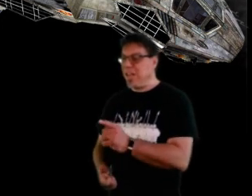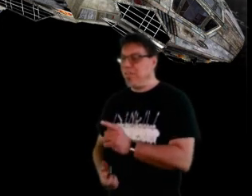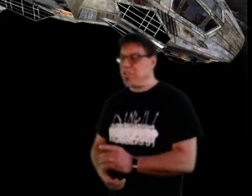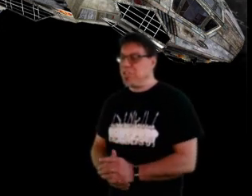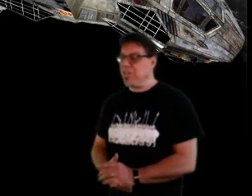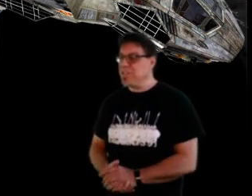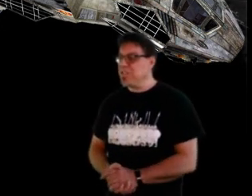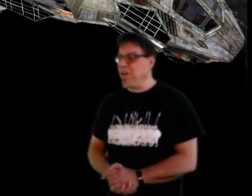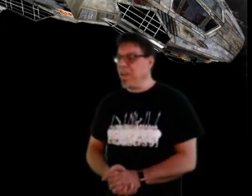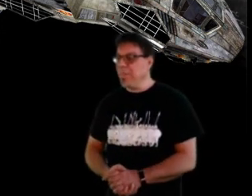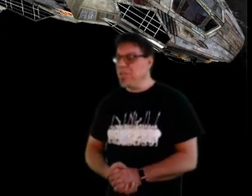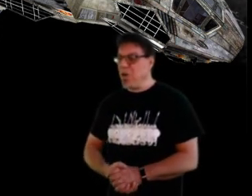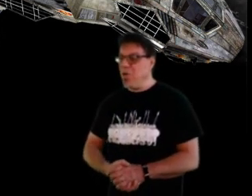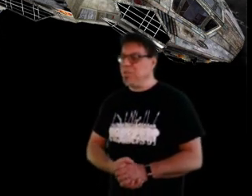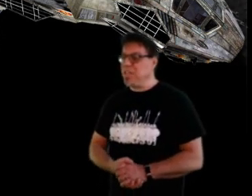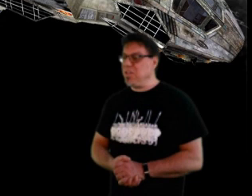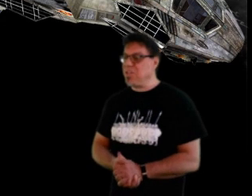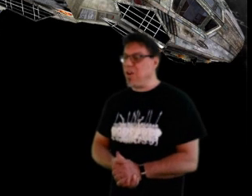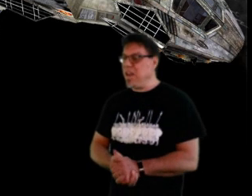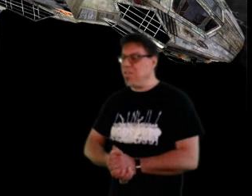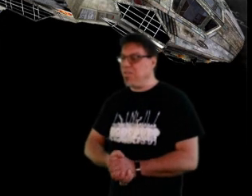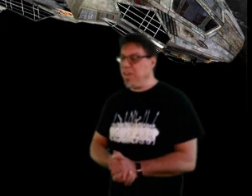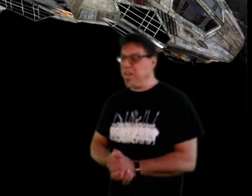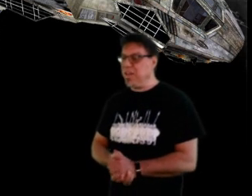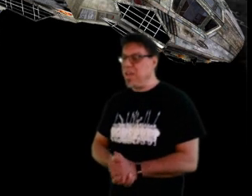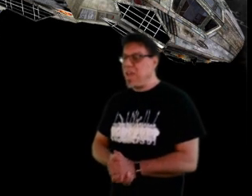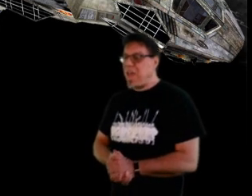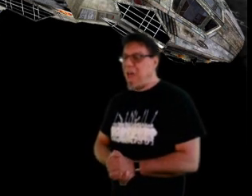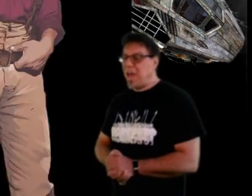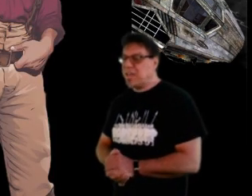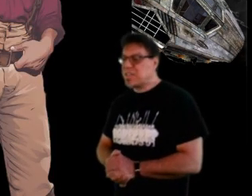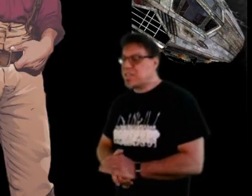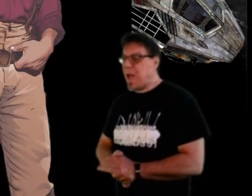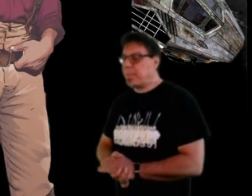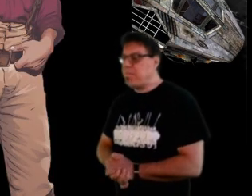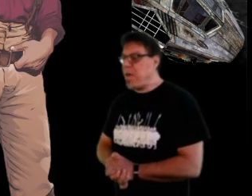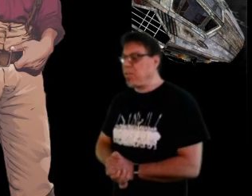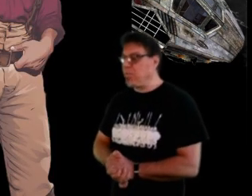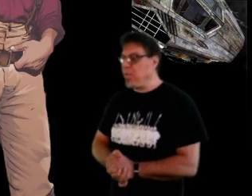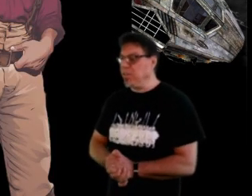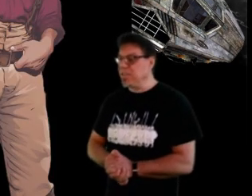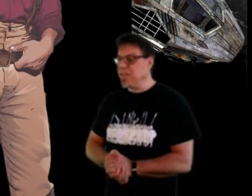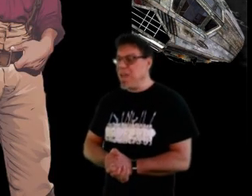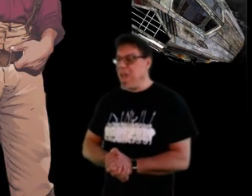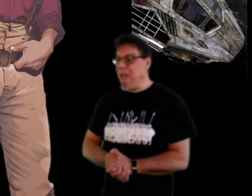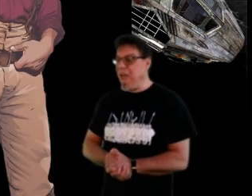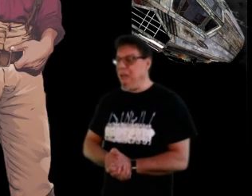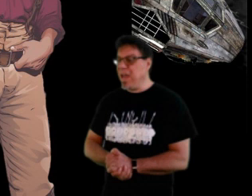1997 television series starring Edmonton's own TV star Nathan Fillion as Captain Malcolm